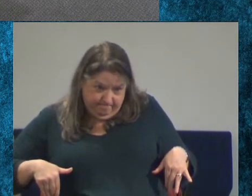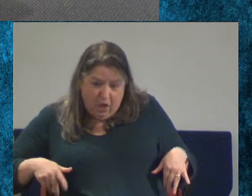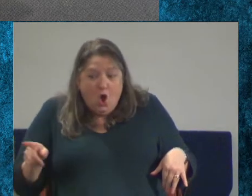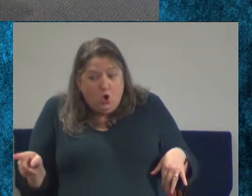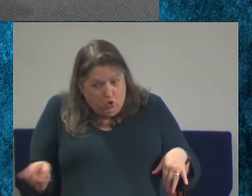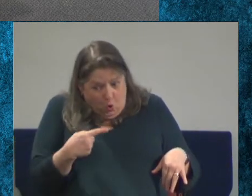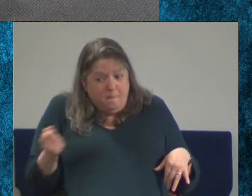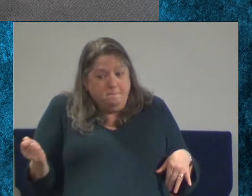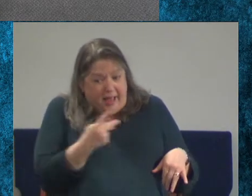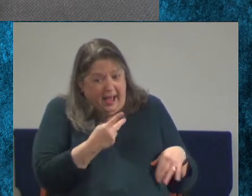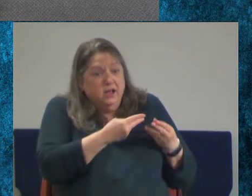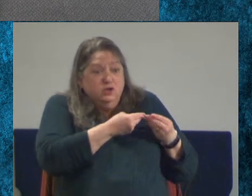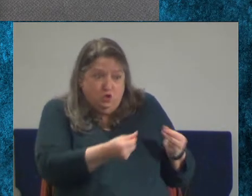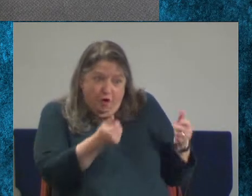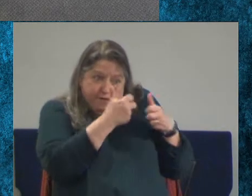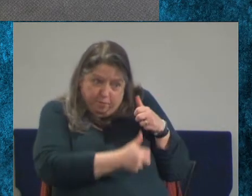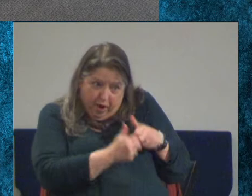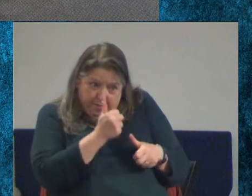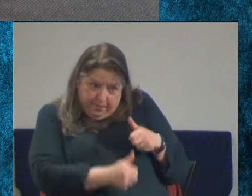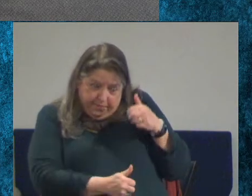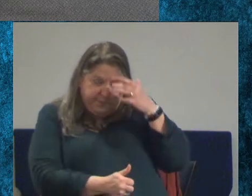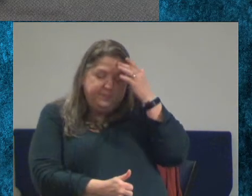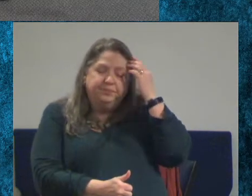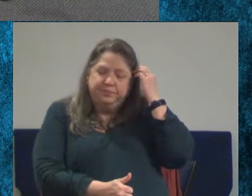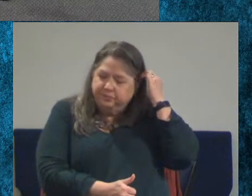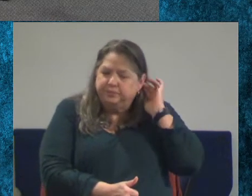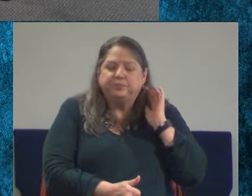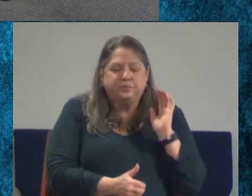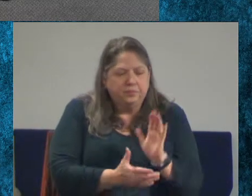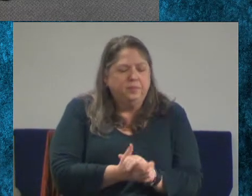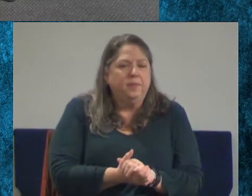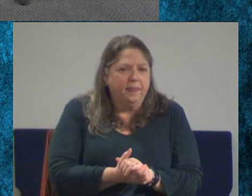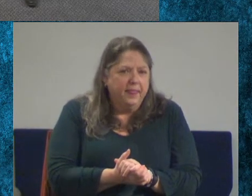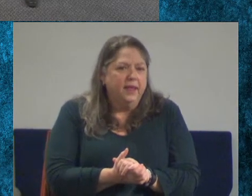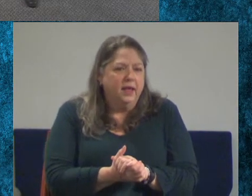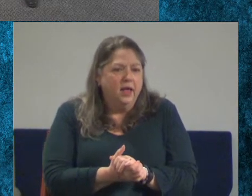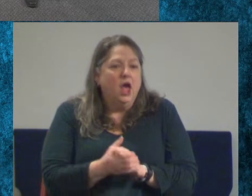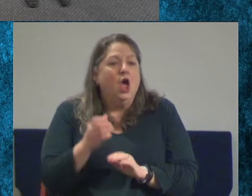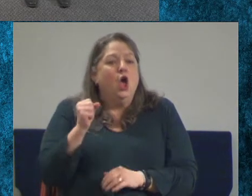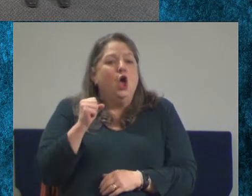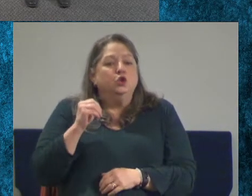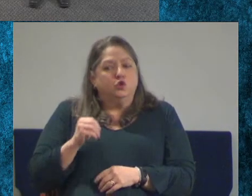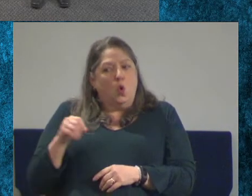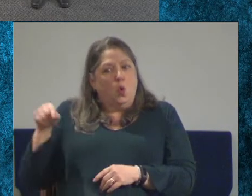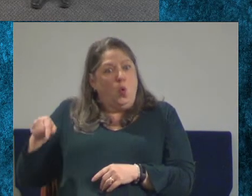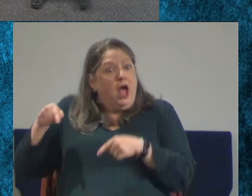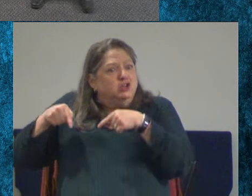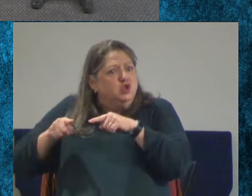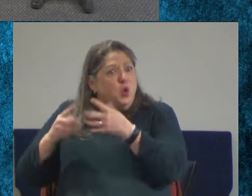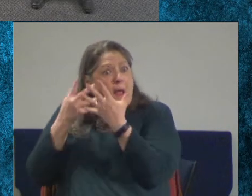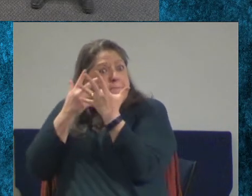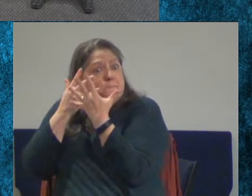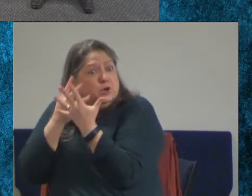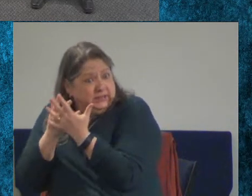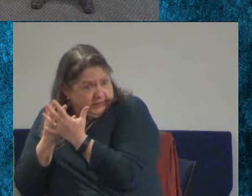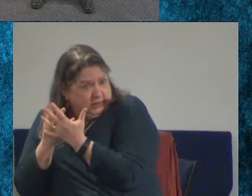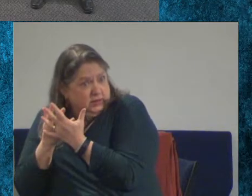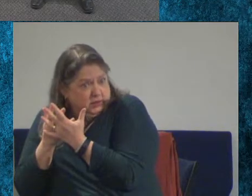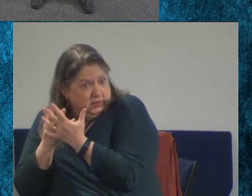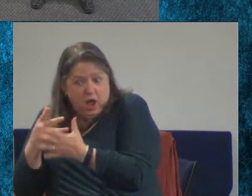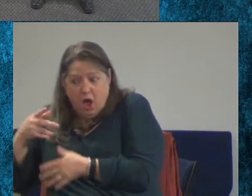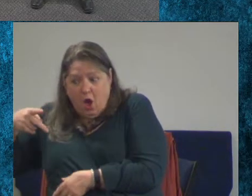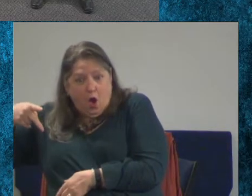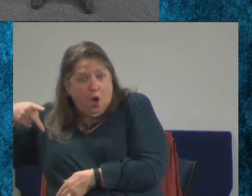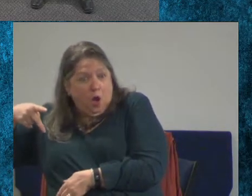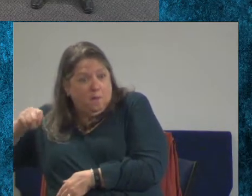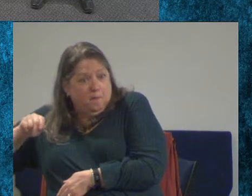you got Paul the Apostle, through his ministry leads Philemon to Christ, verse 19, and also